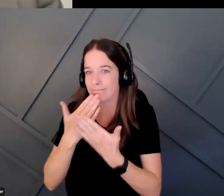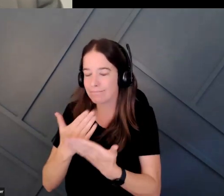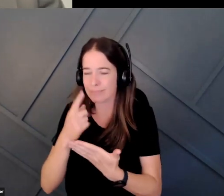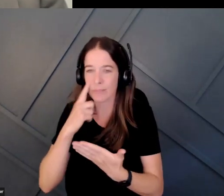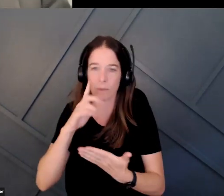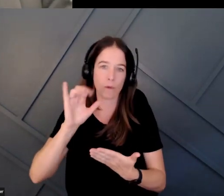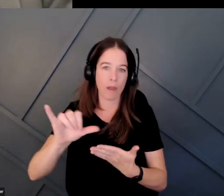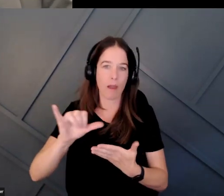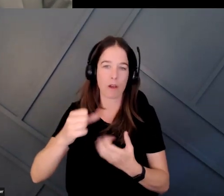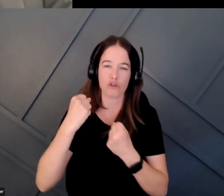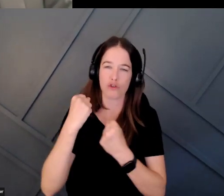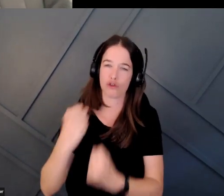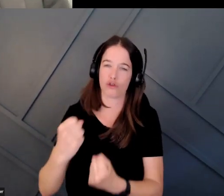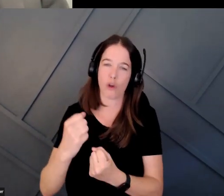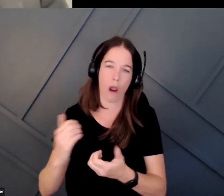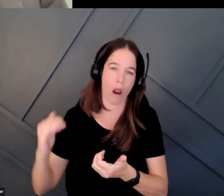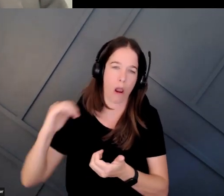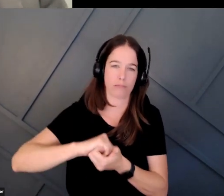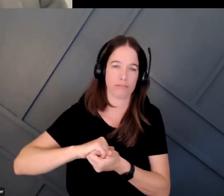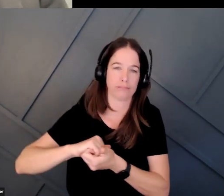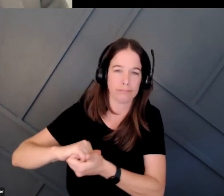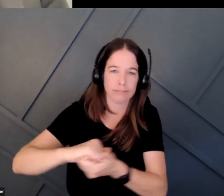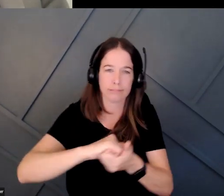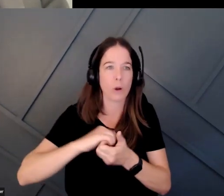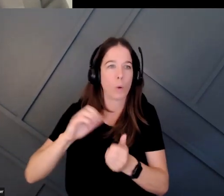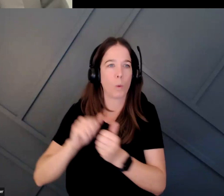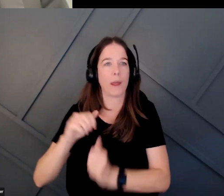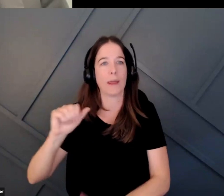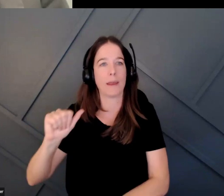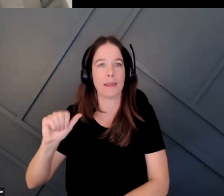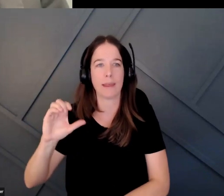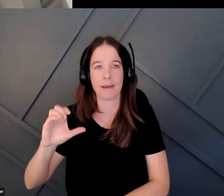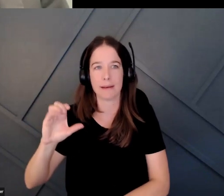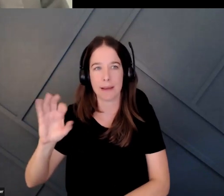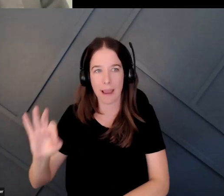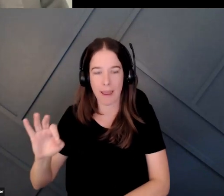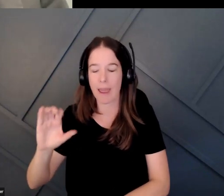have with ACF, FEMA, and SAMHSA. I am